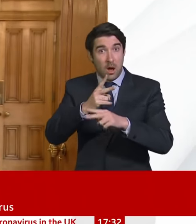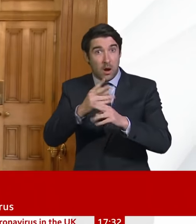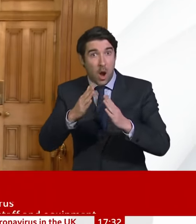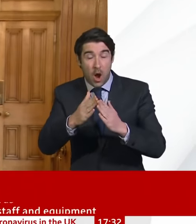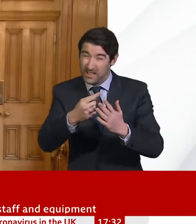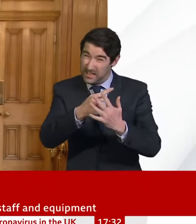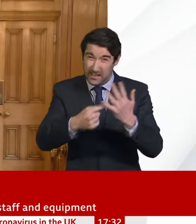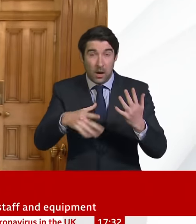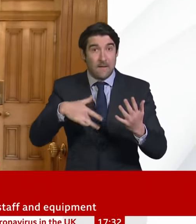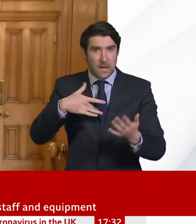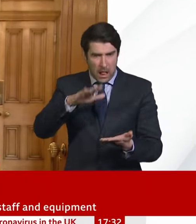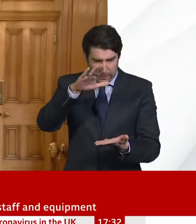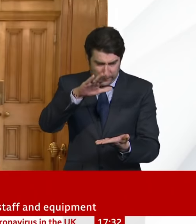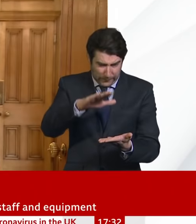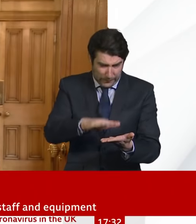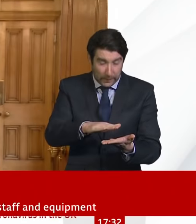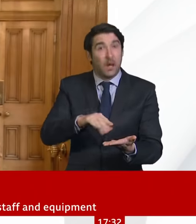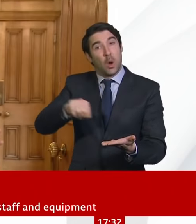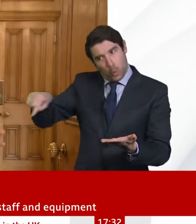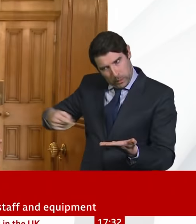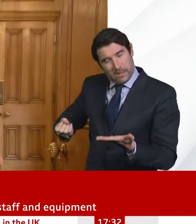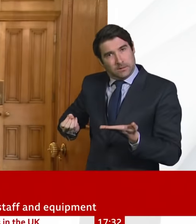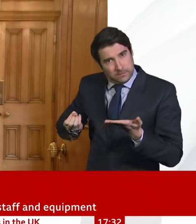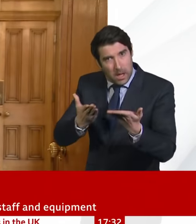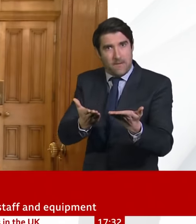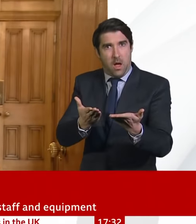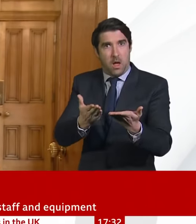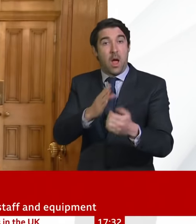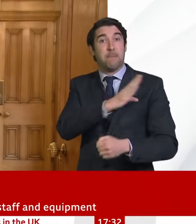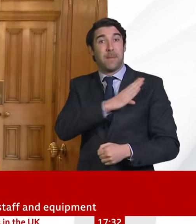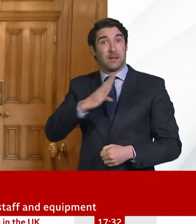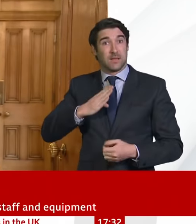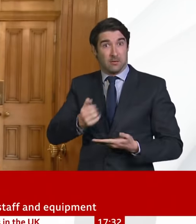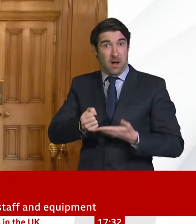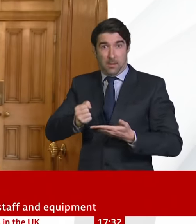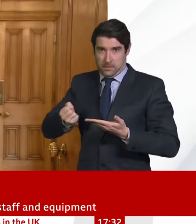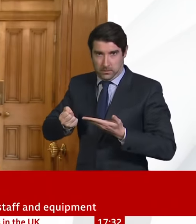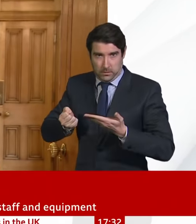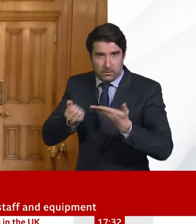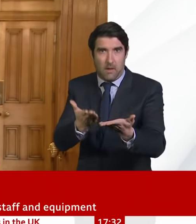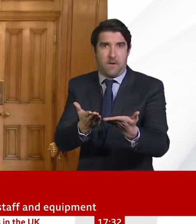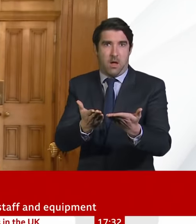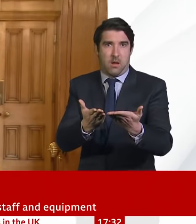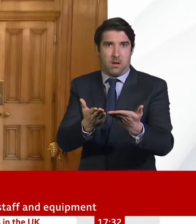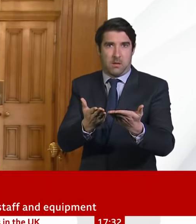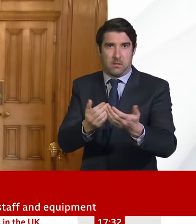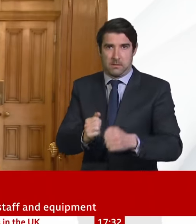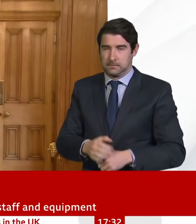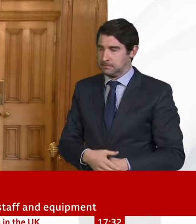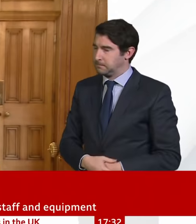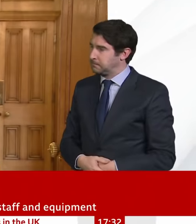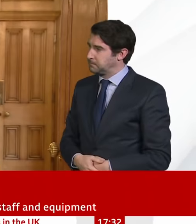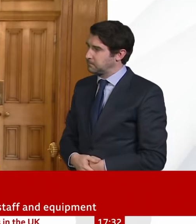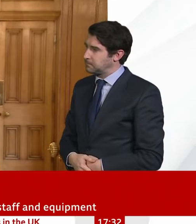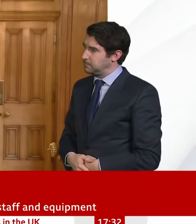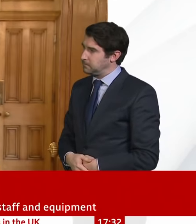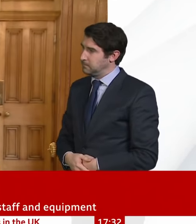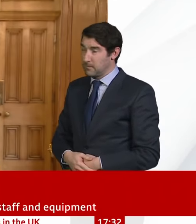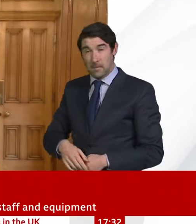protective equipment to you. These are unprecedented times for our health and care system, and I want to make sure that every